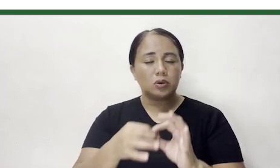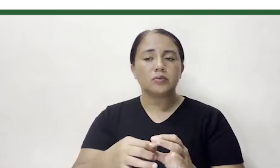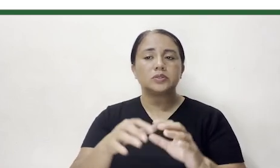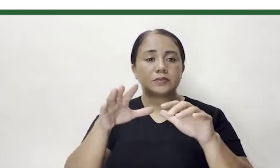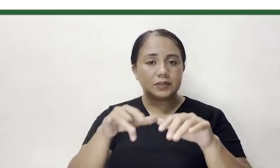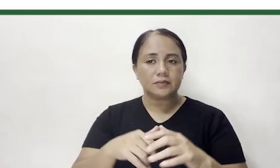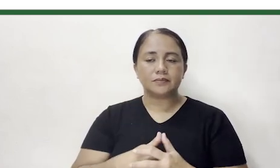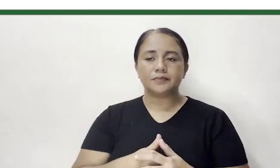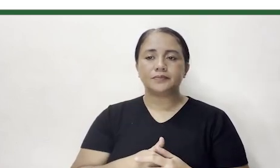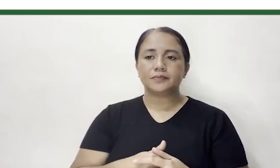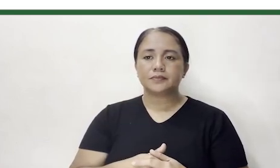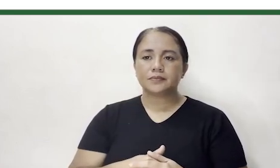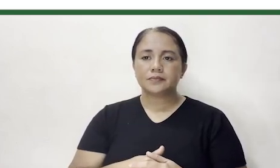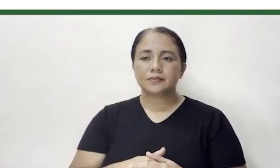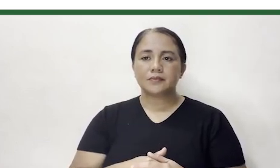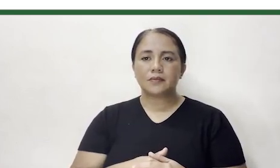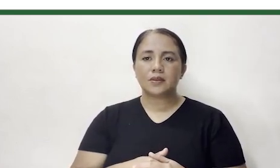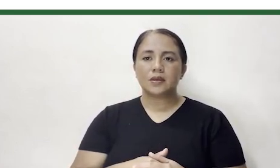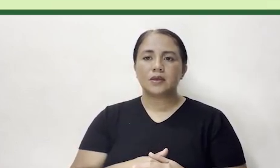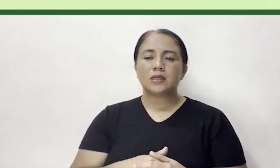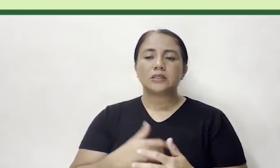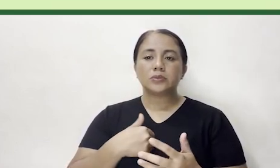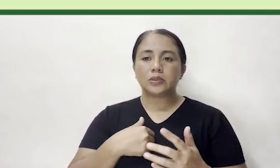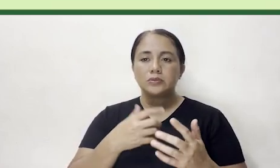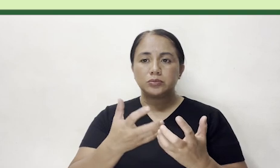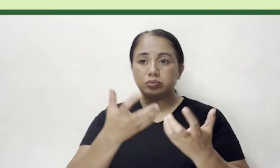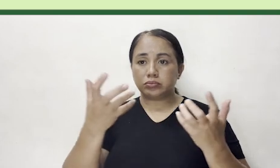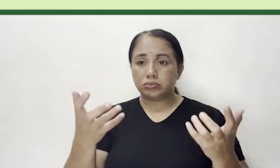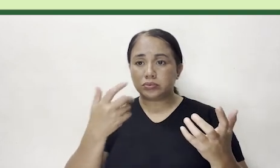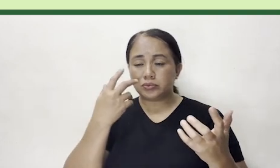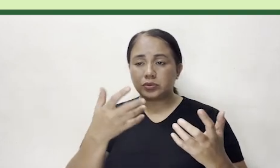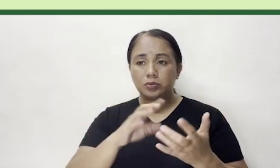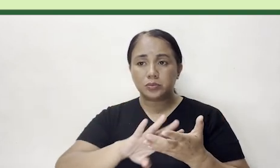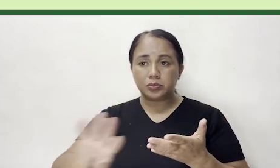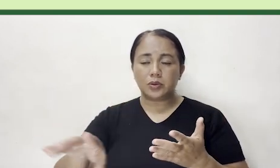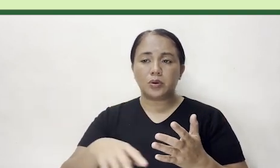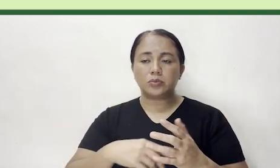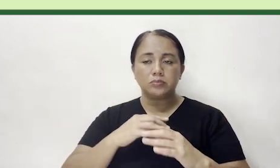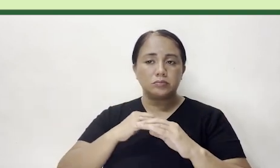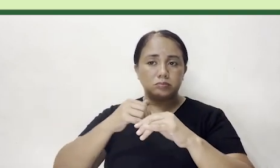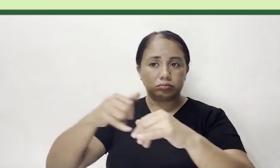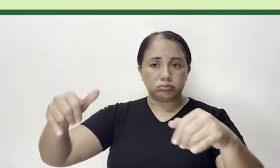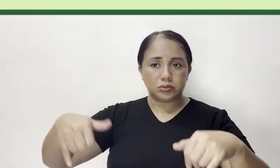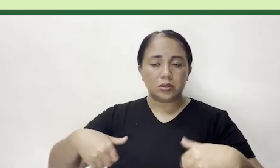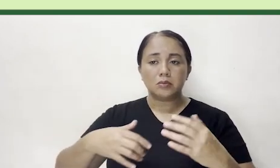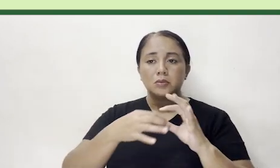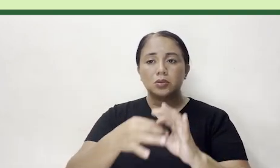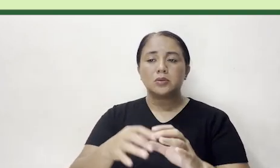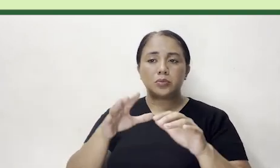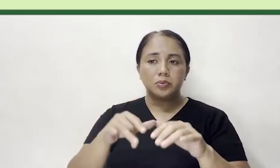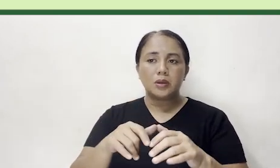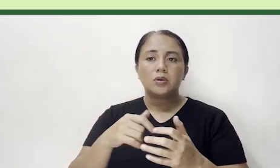Discrimination on the basis of disability. Any distinction exclusion, or restriction